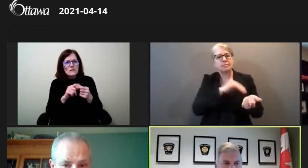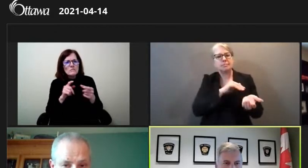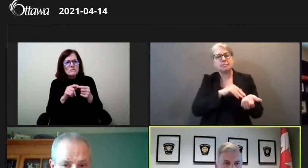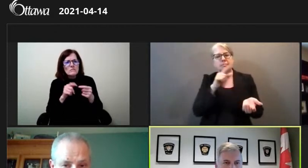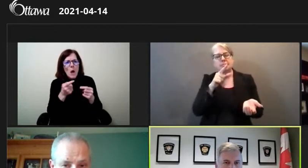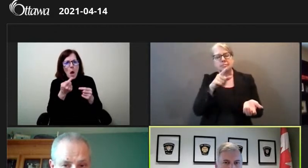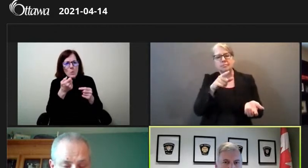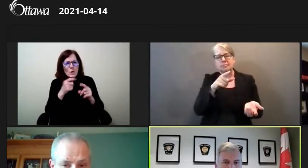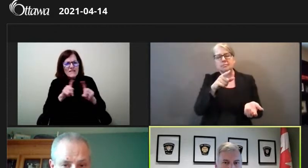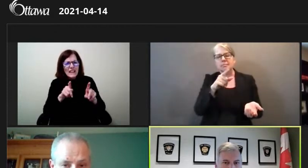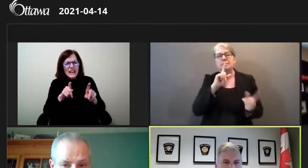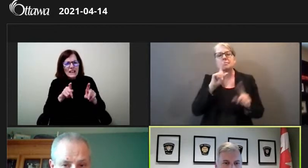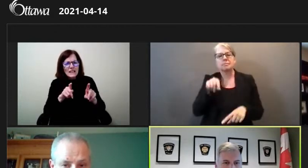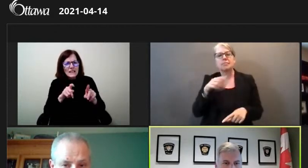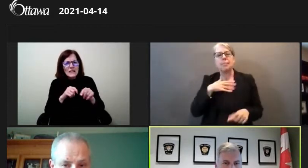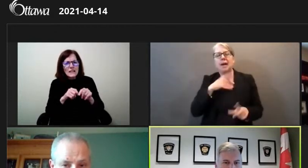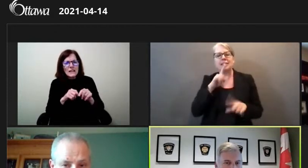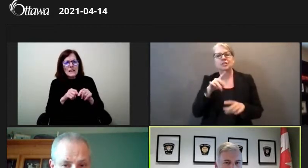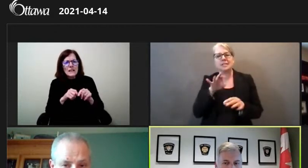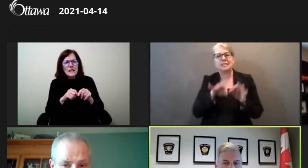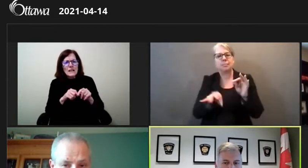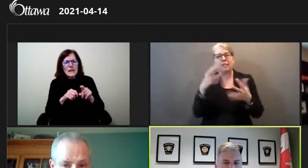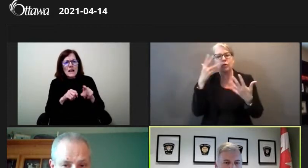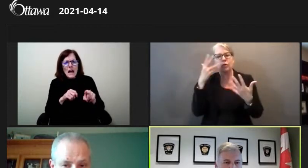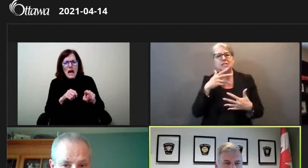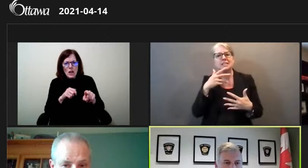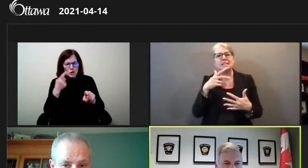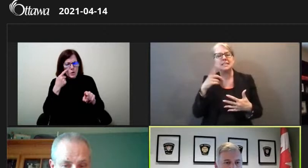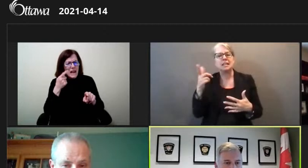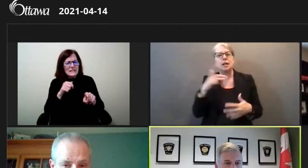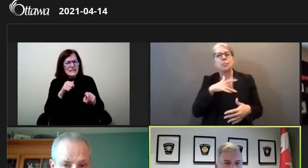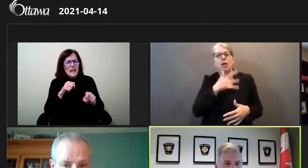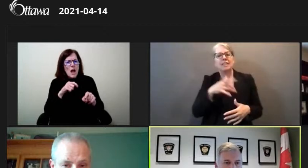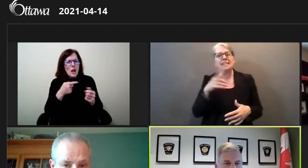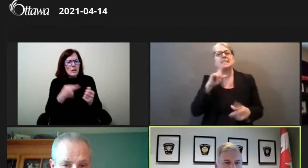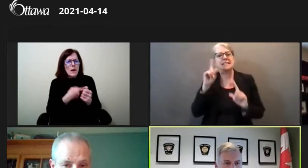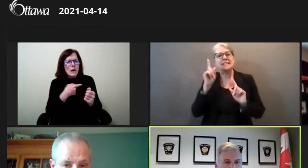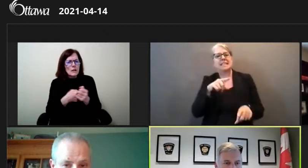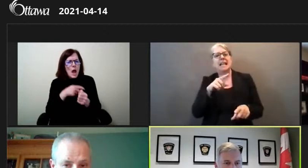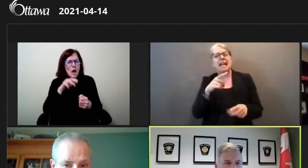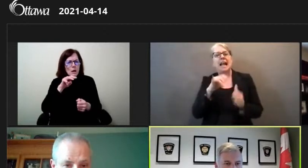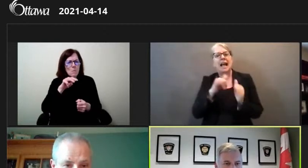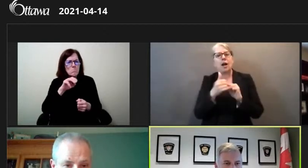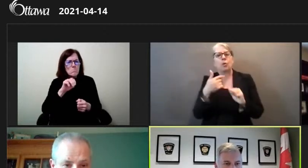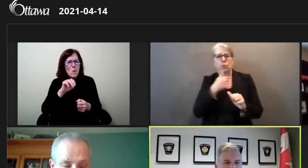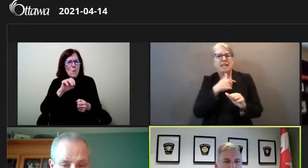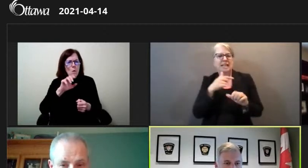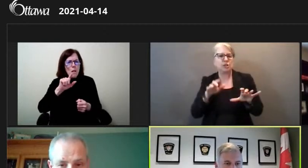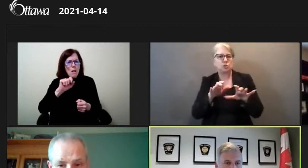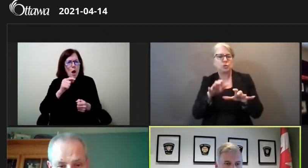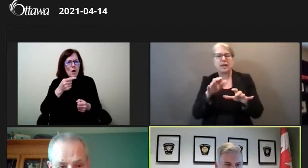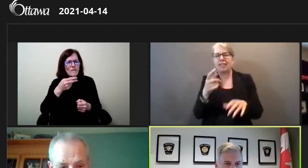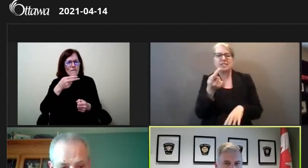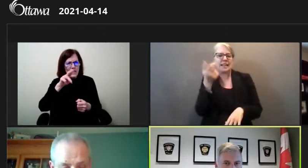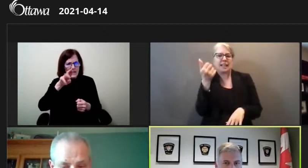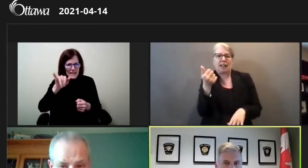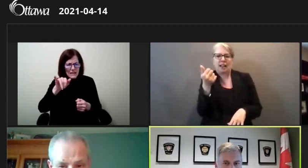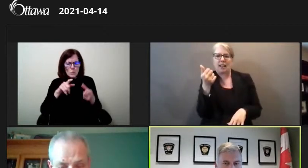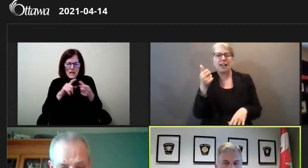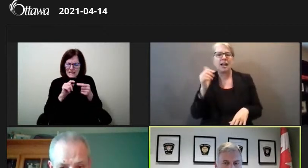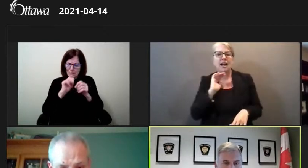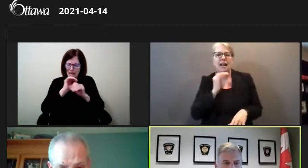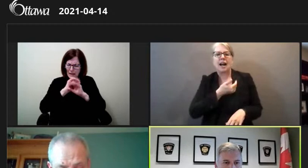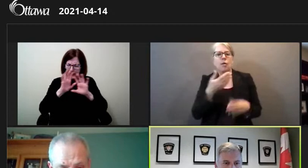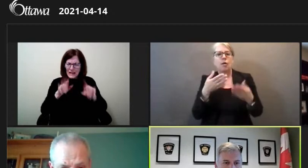articulate in his answer. My answer would have simply been, unfortunately, I think the province is dictating the way we do this, and there's very little that our public